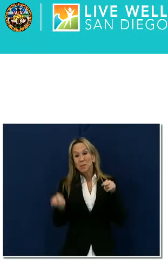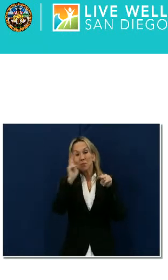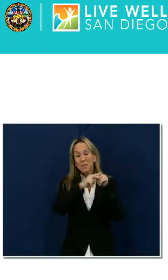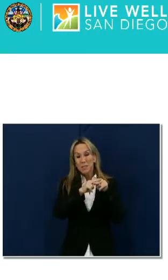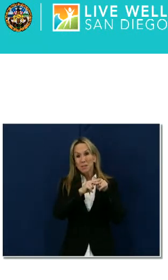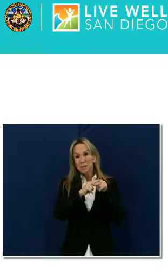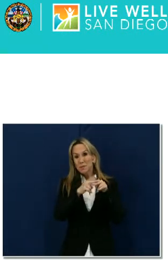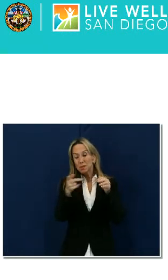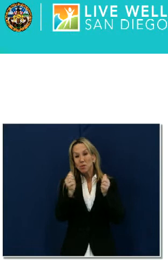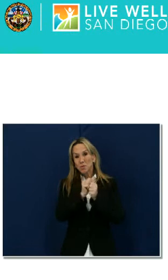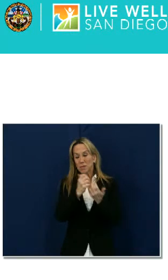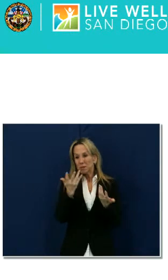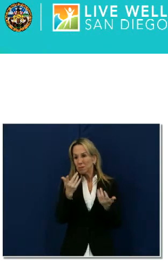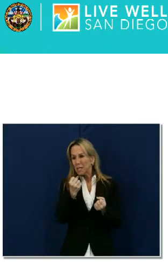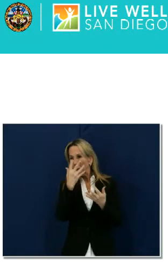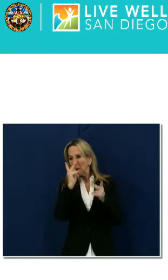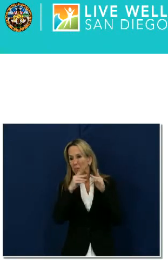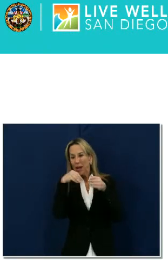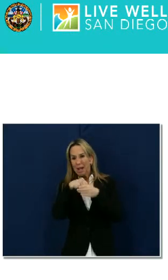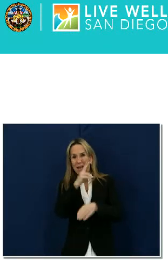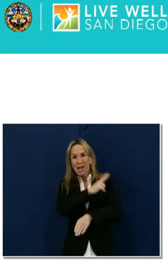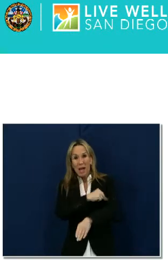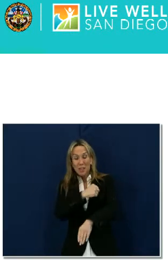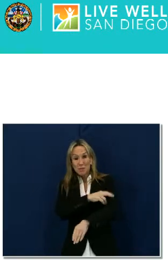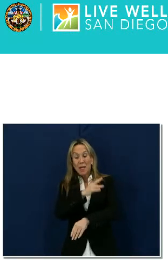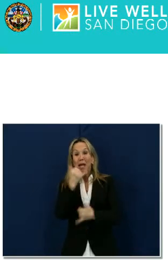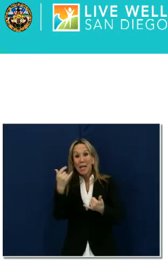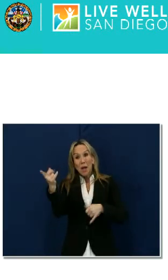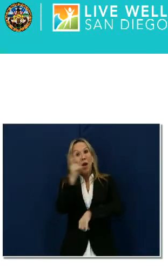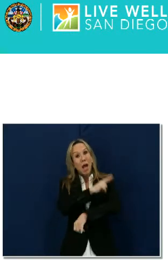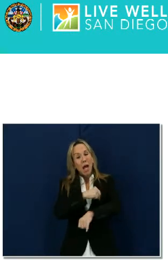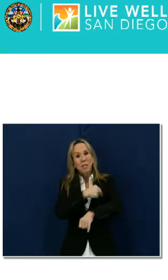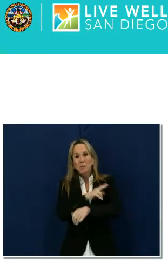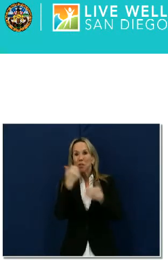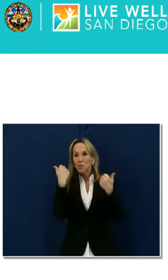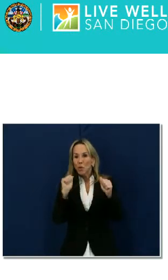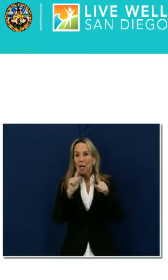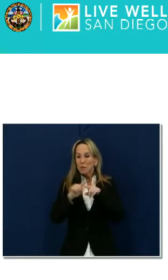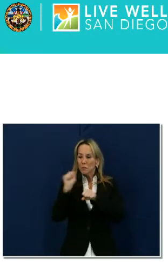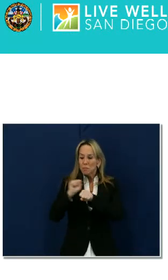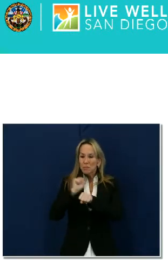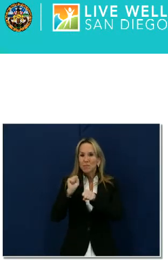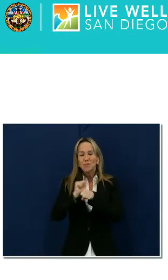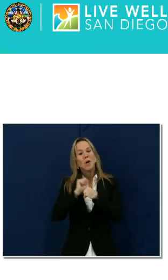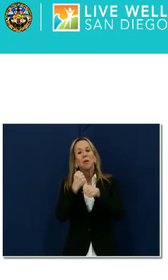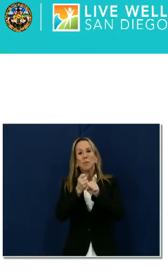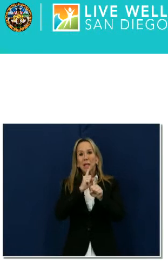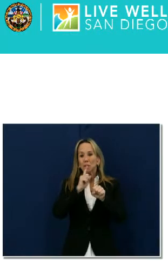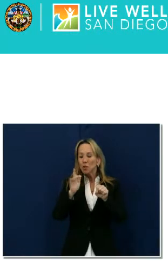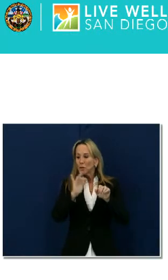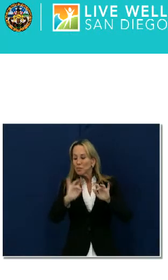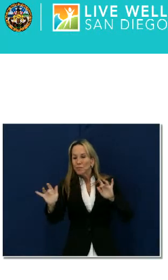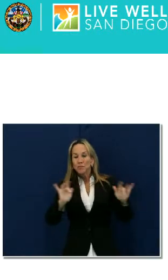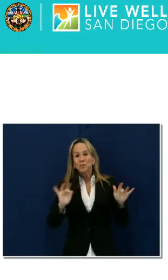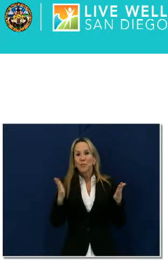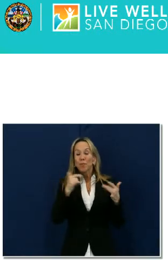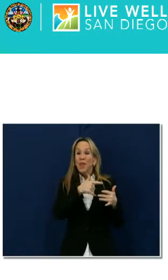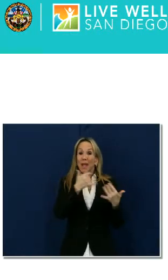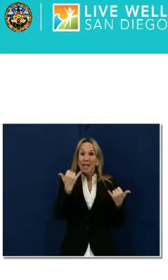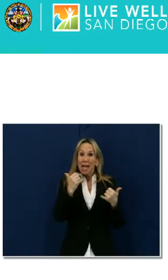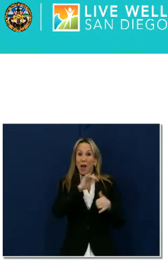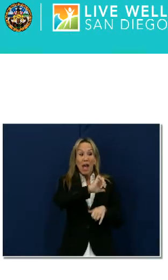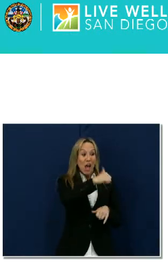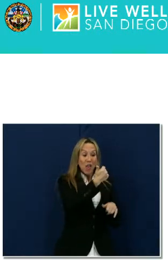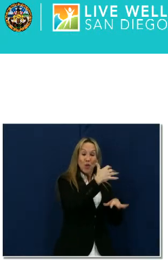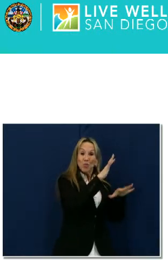total COVID-19 related hospitalizations. And again, hospitals are working to free up capacity by delaying care that